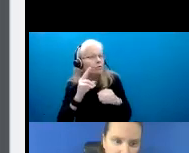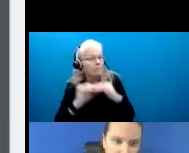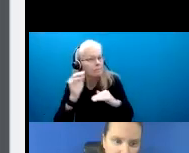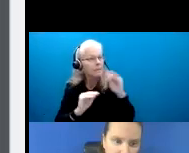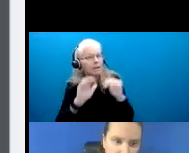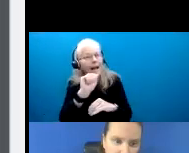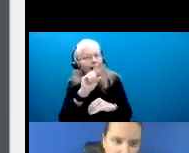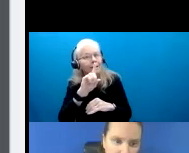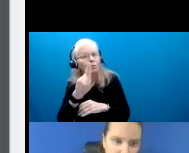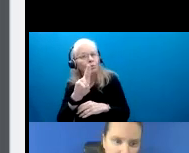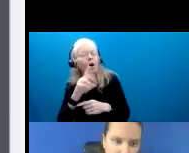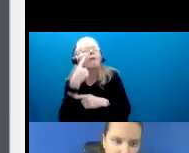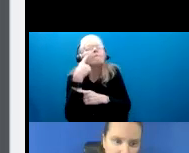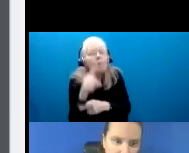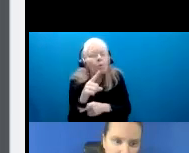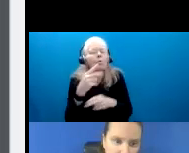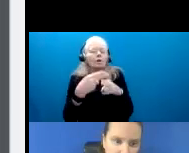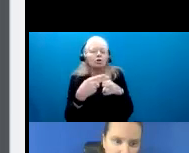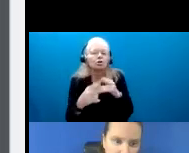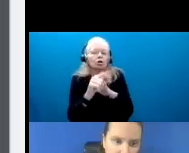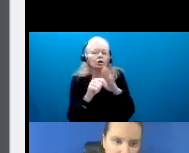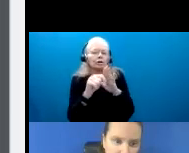rentals. So I'm not sure if